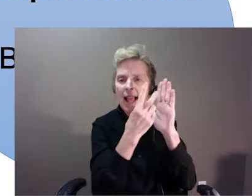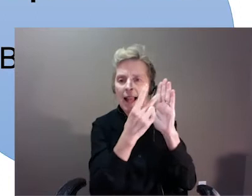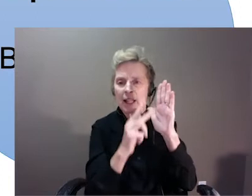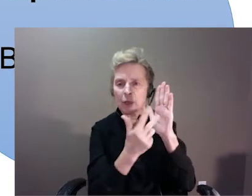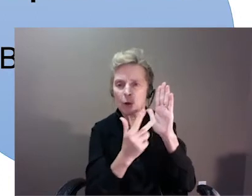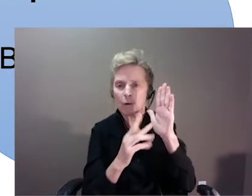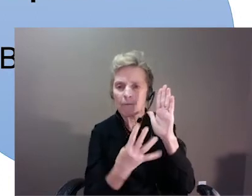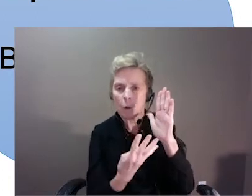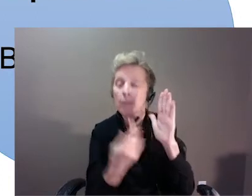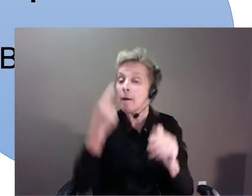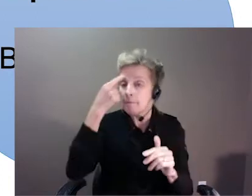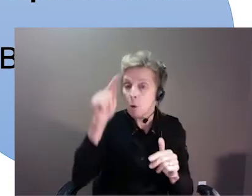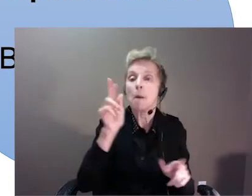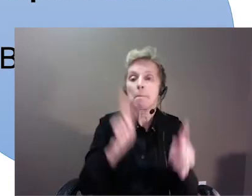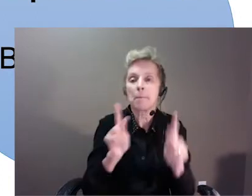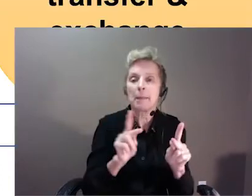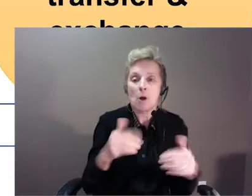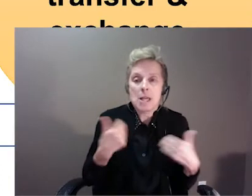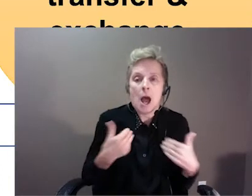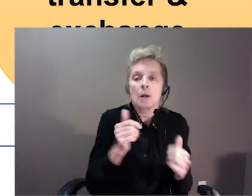disabilities. Next slide, please.